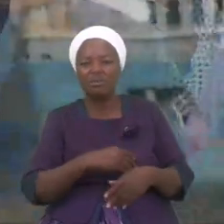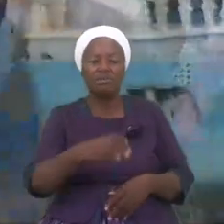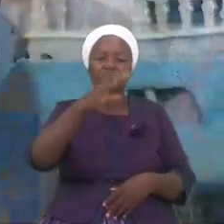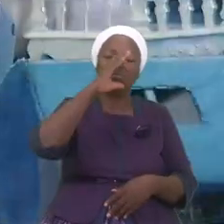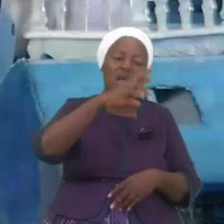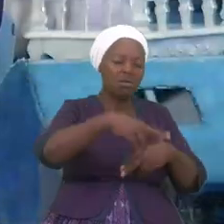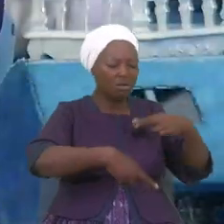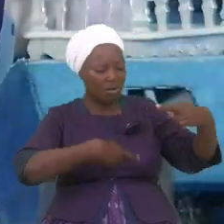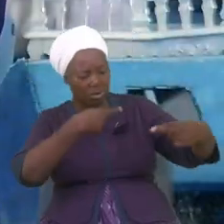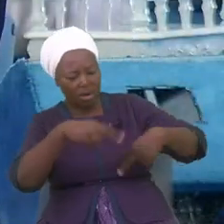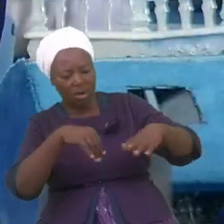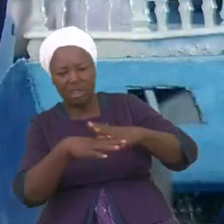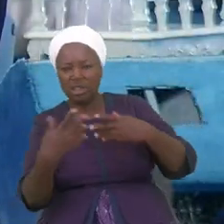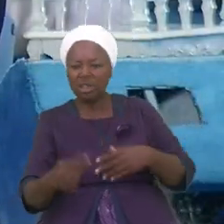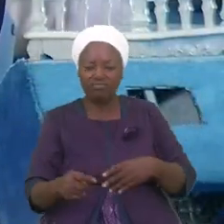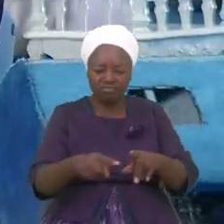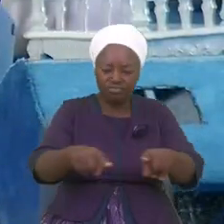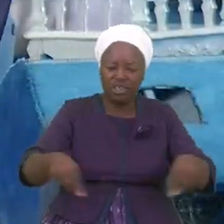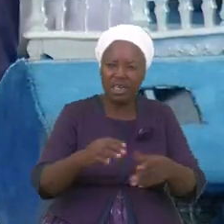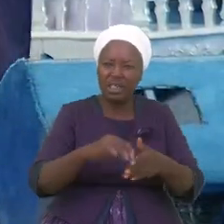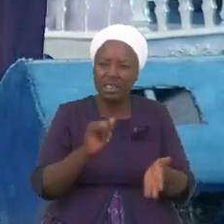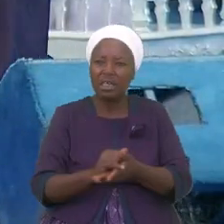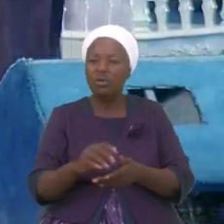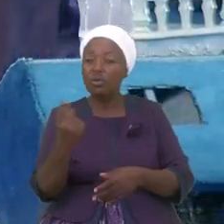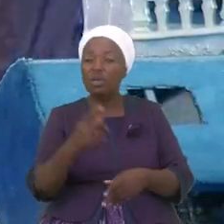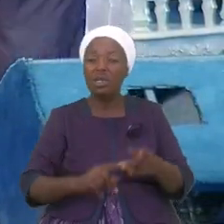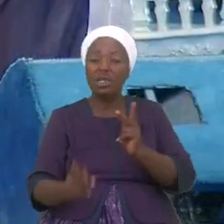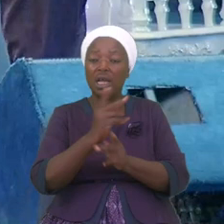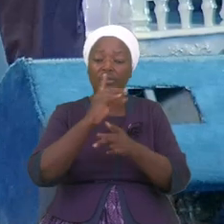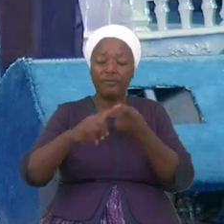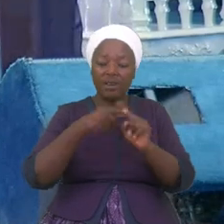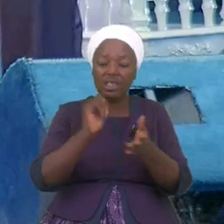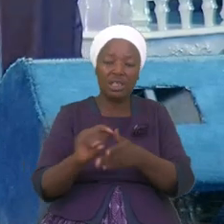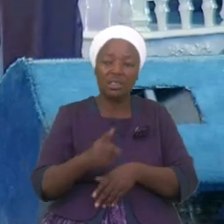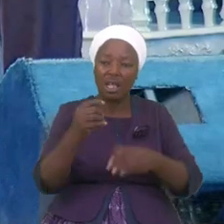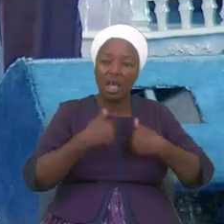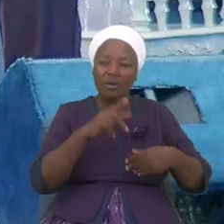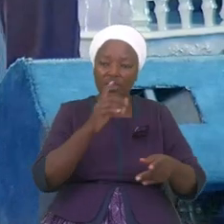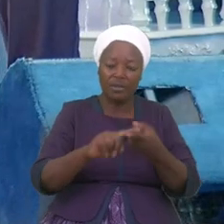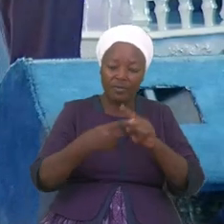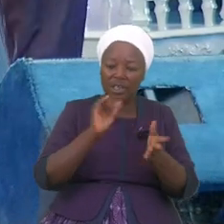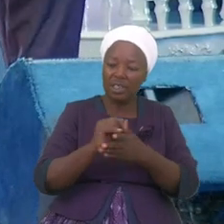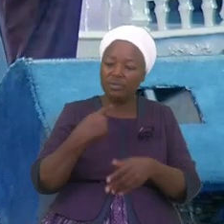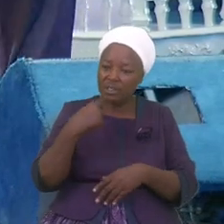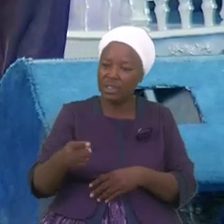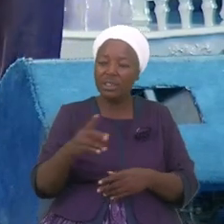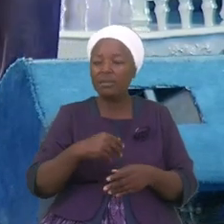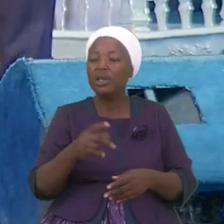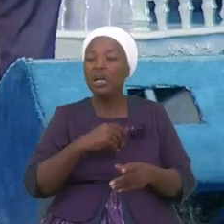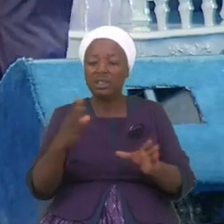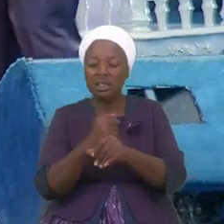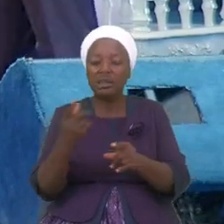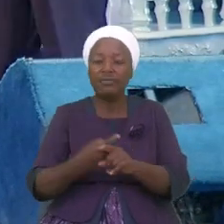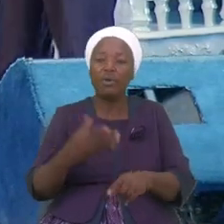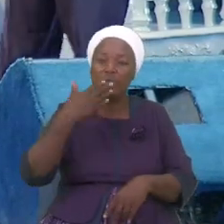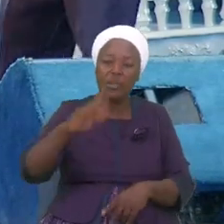in the gutter. The only kind of friend they have is the friend that will make them go from bad to worse.